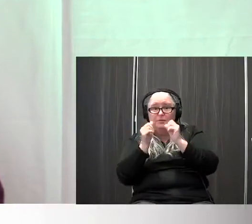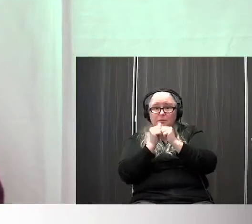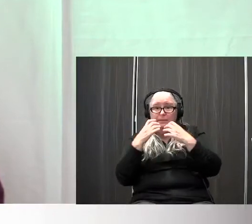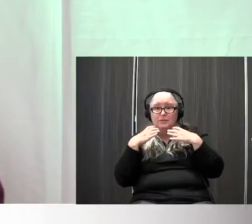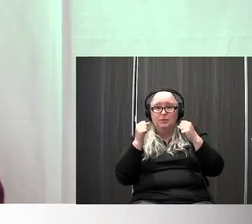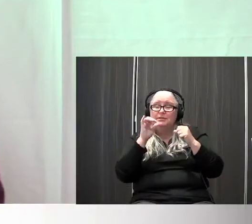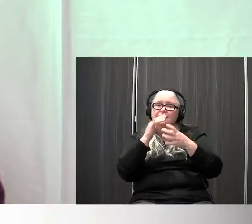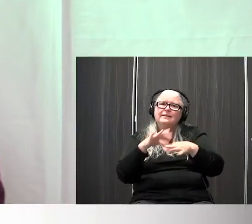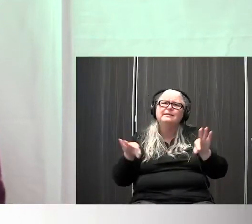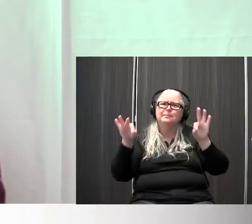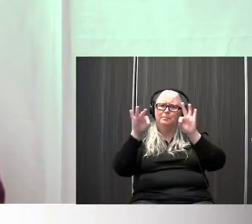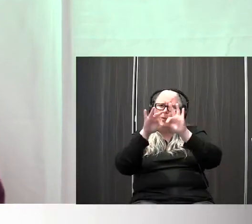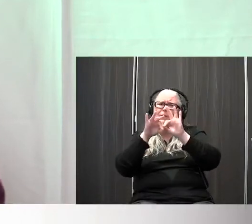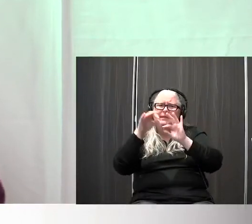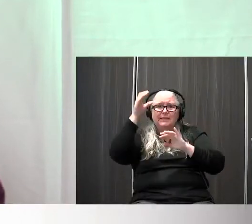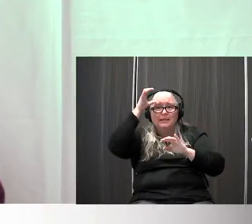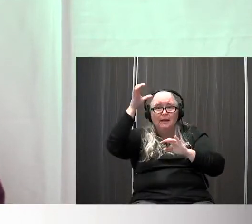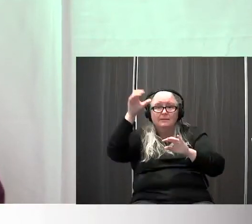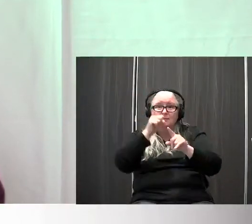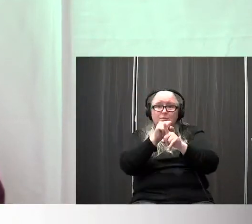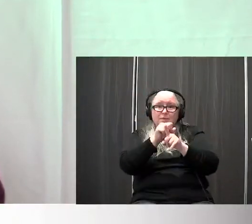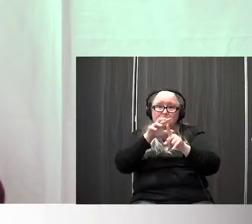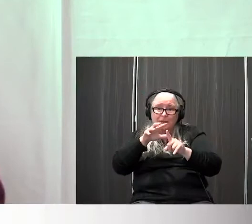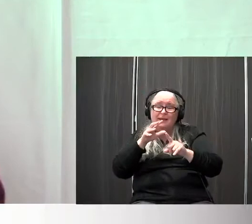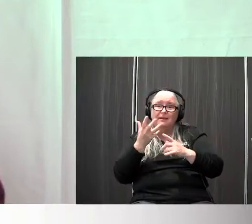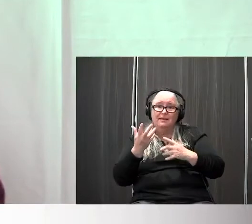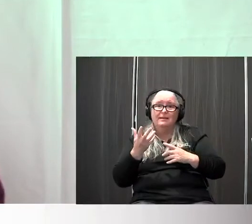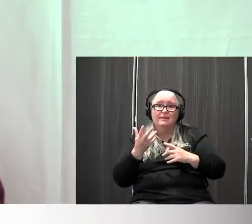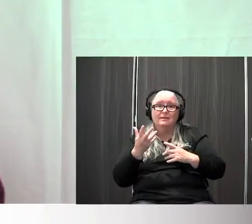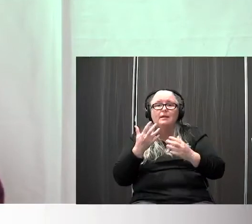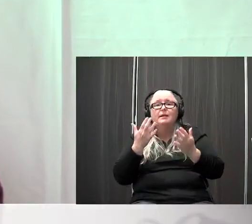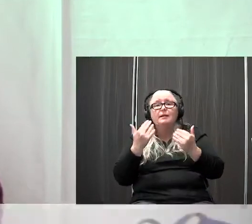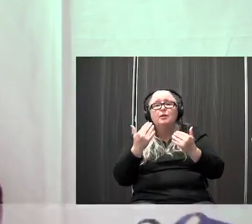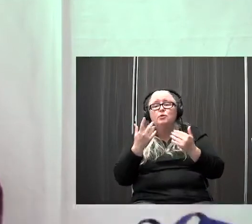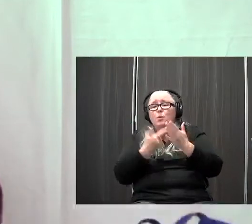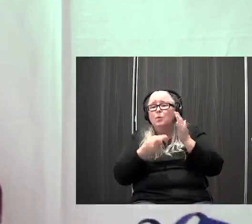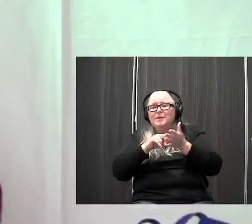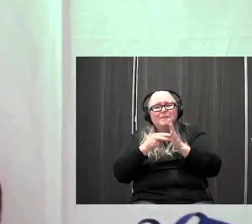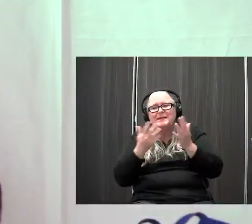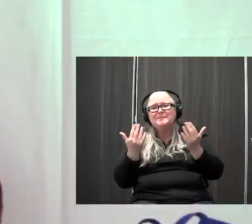important concept to kind of maybe expand upon a little bit. What did you mean by that?